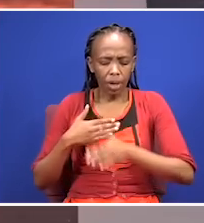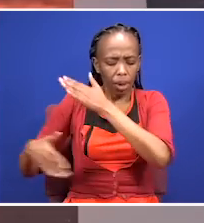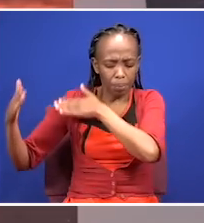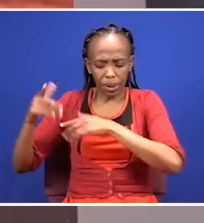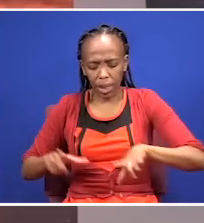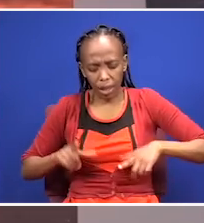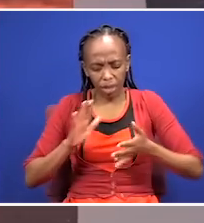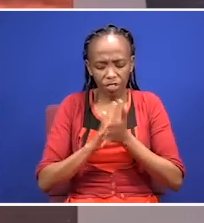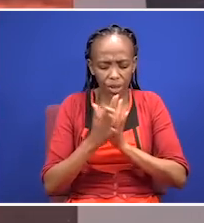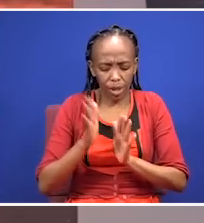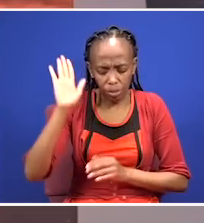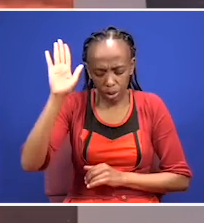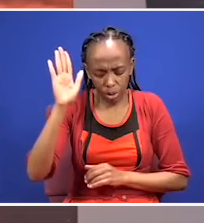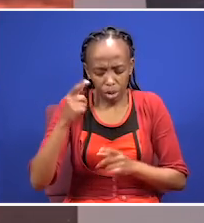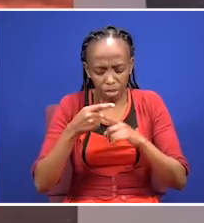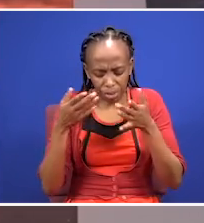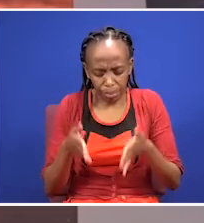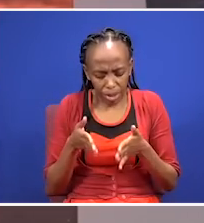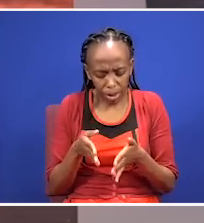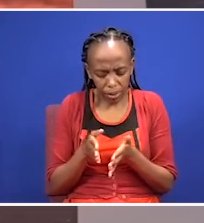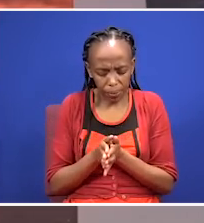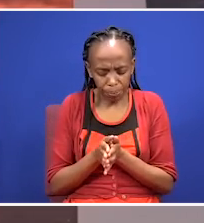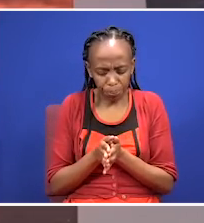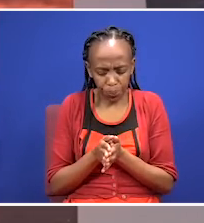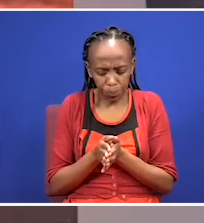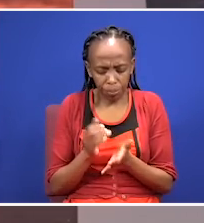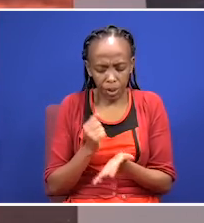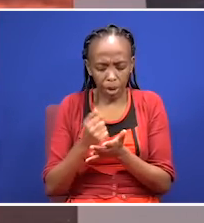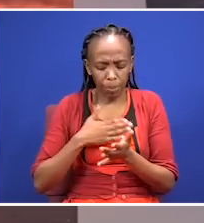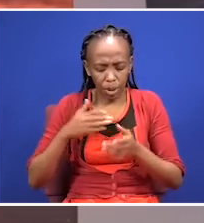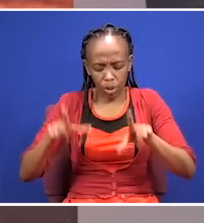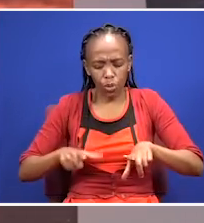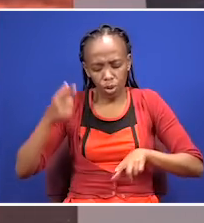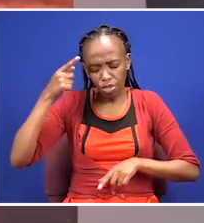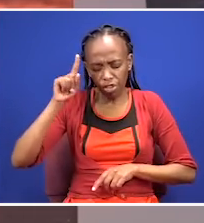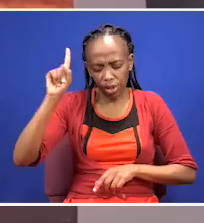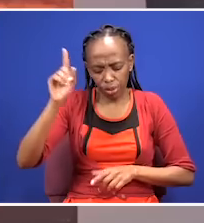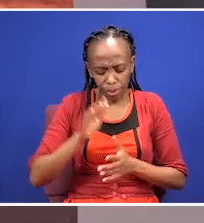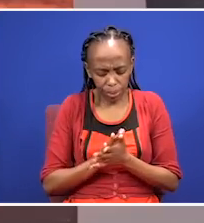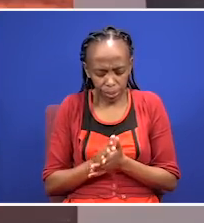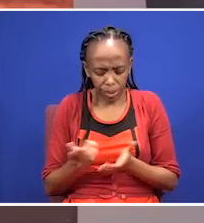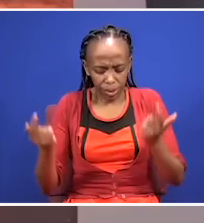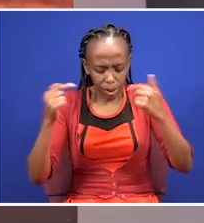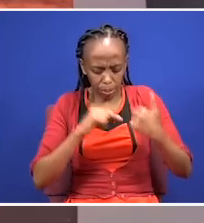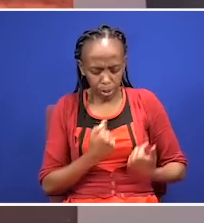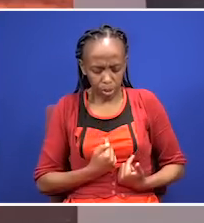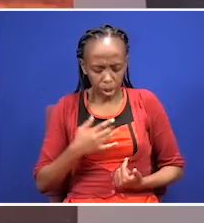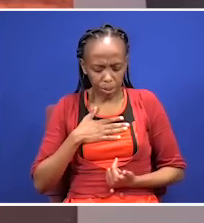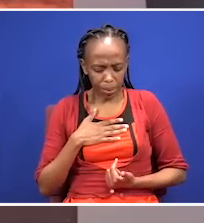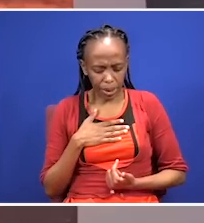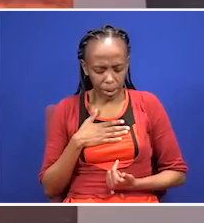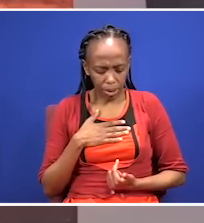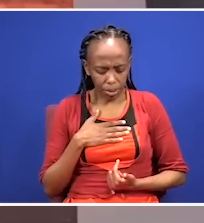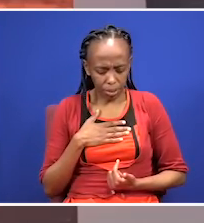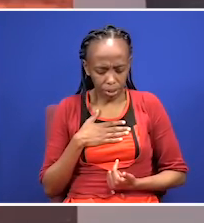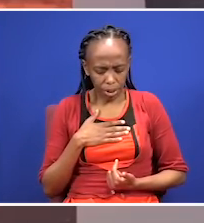lived without you from today help me to live for you come into my heart